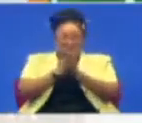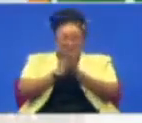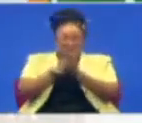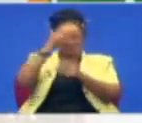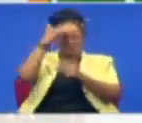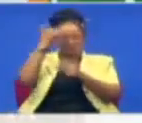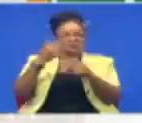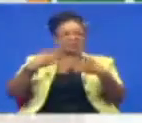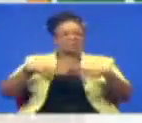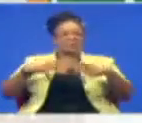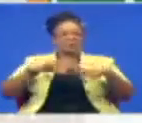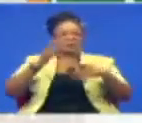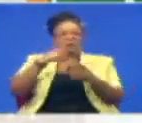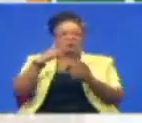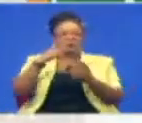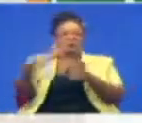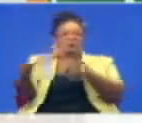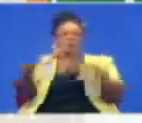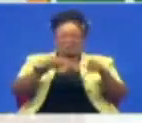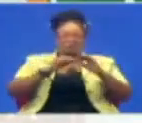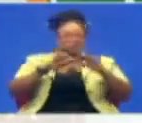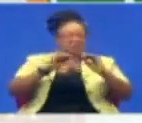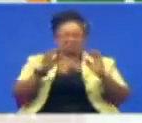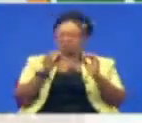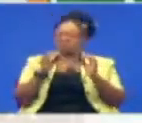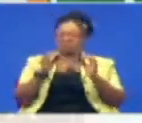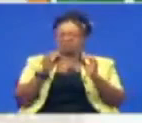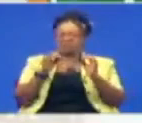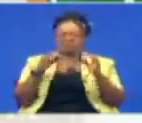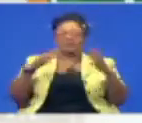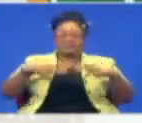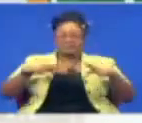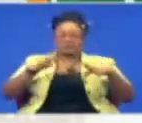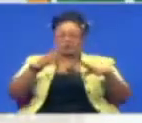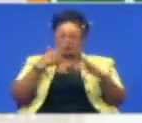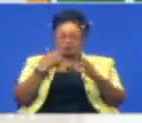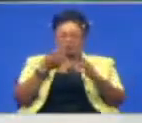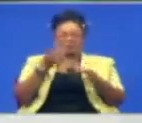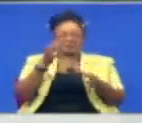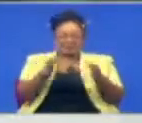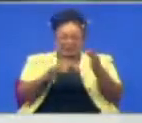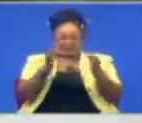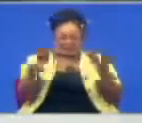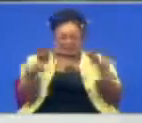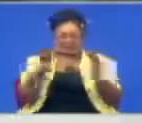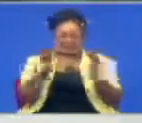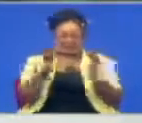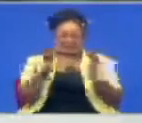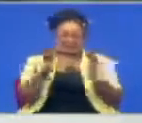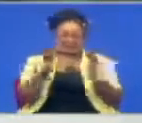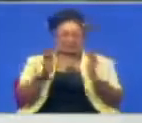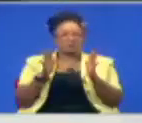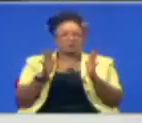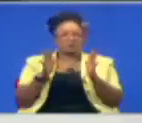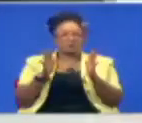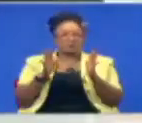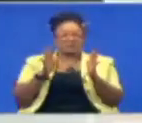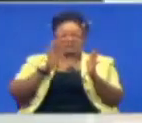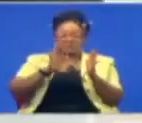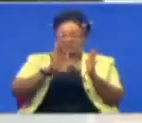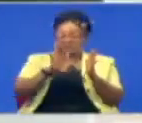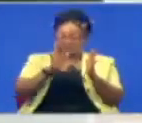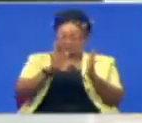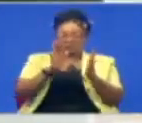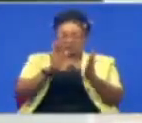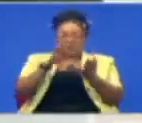people who are not coming to be trained. There are people who have been tried and tested. Aidha, tajriba yake kama msimamizi